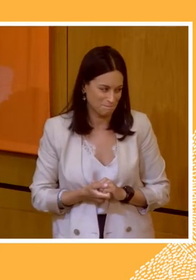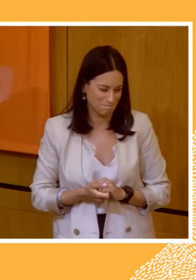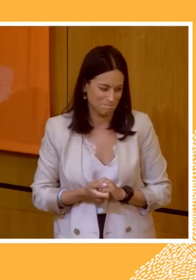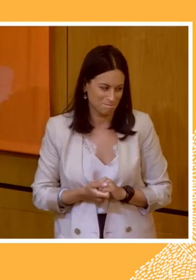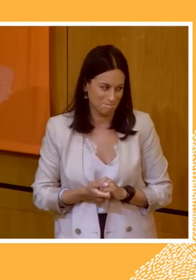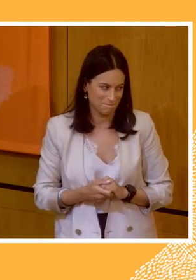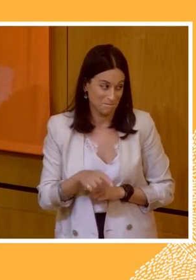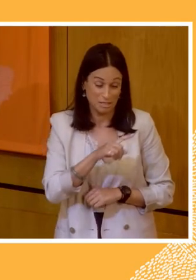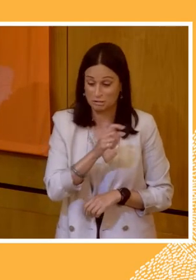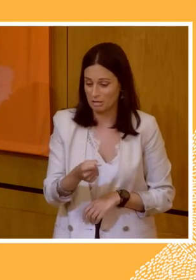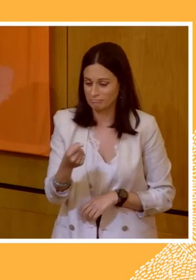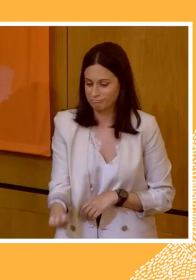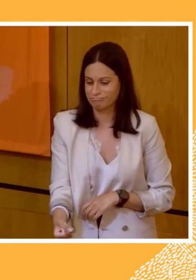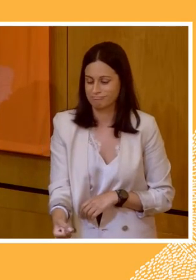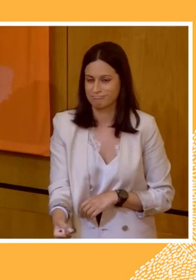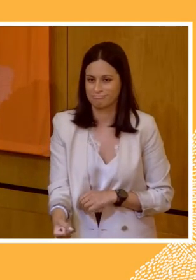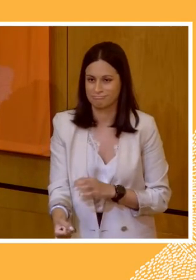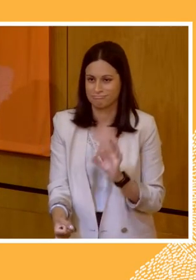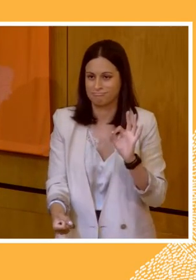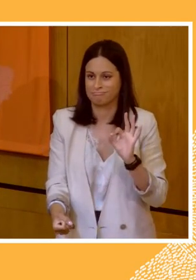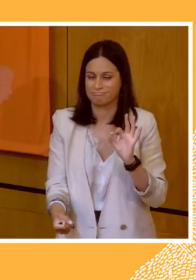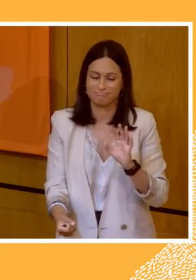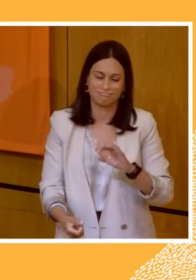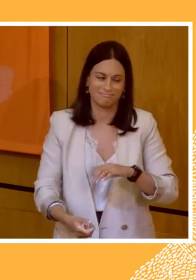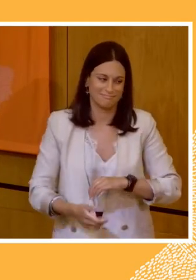I love that you just put your mic down, like, no.